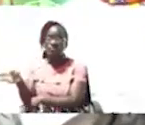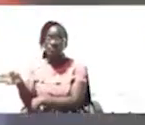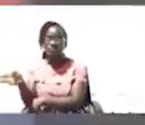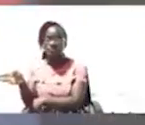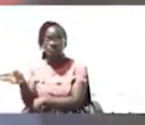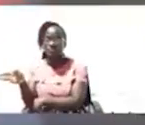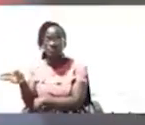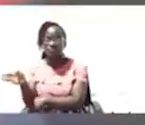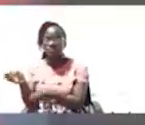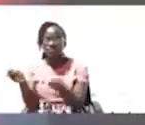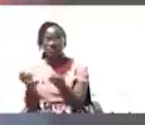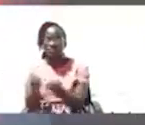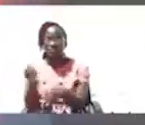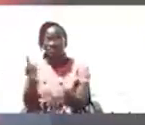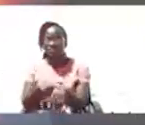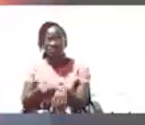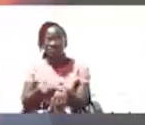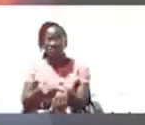sometimes